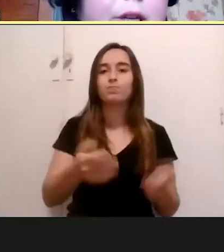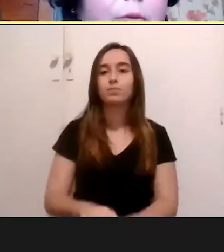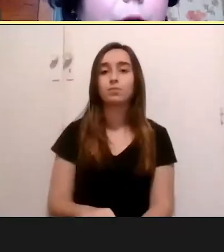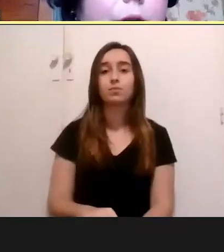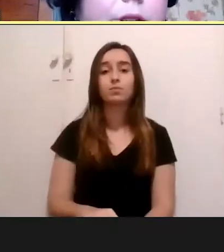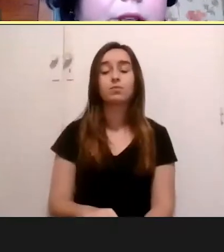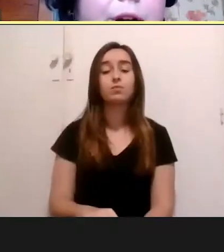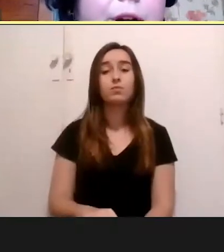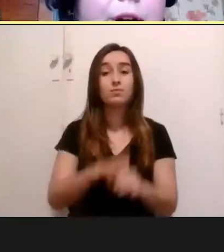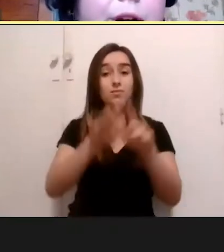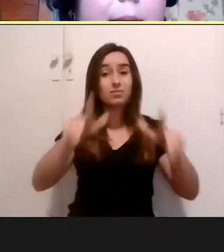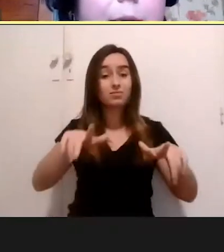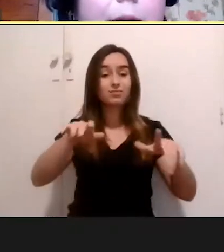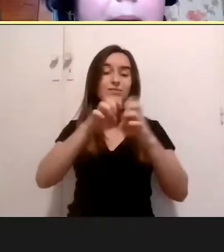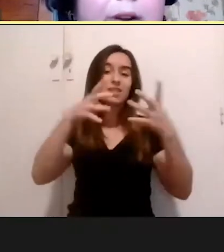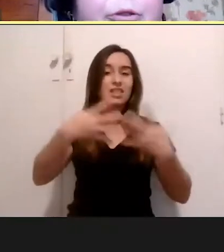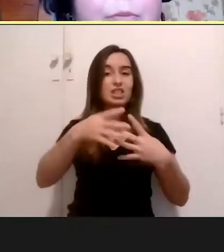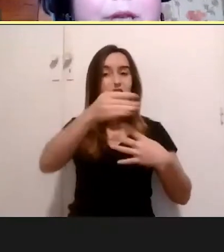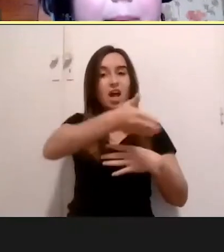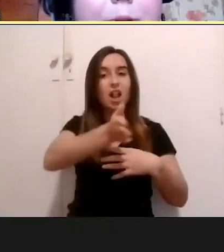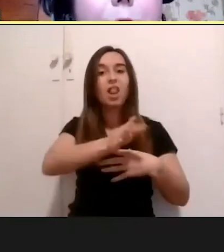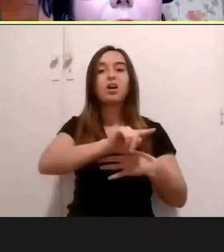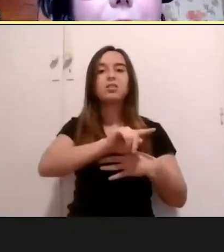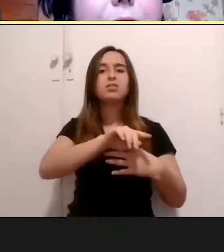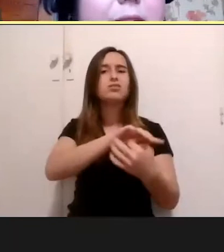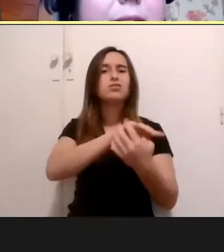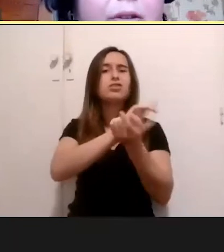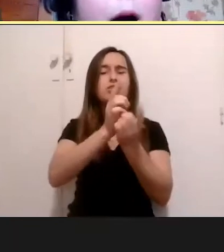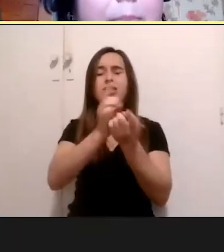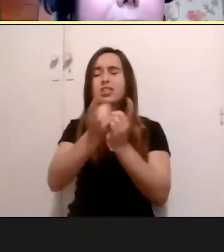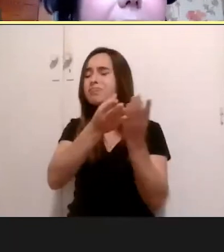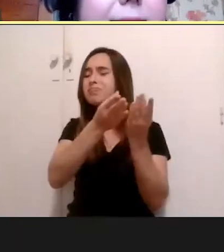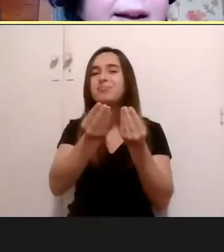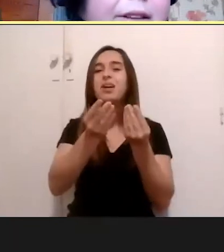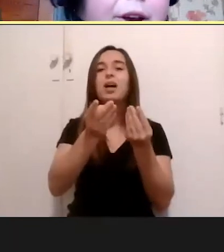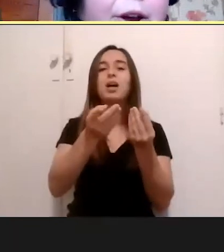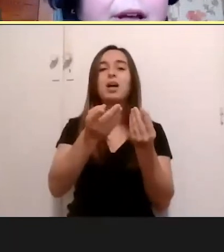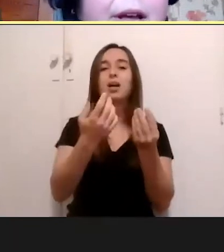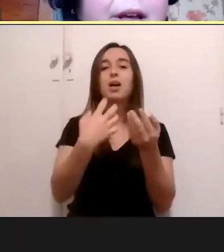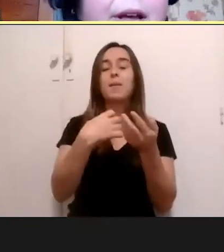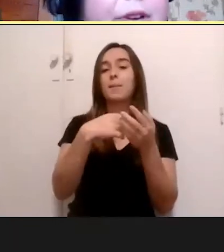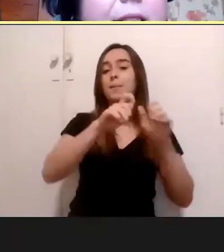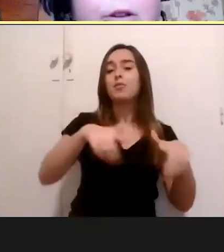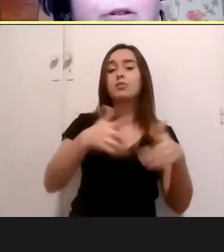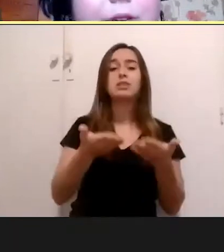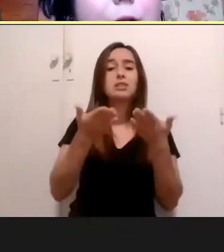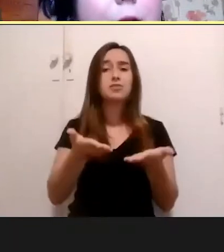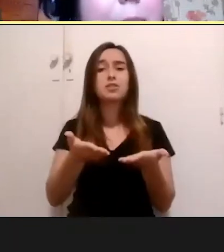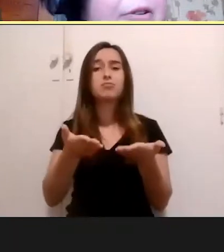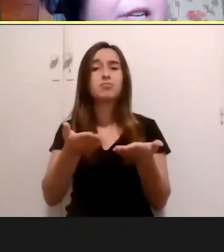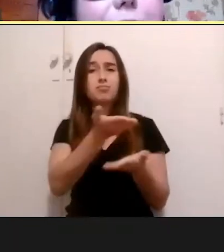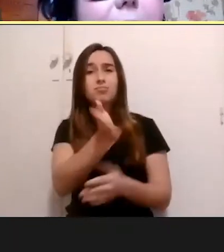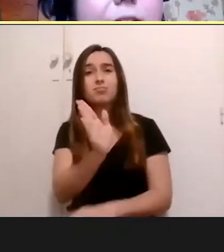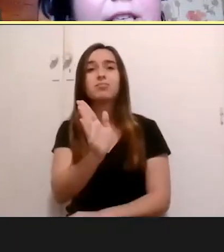digital world. For example, in platforms, apps, or services, there are updates and visual